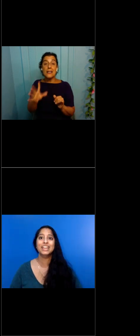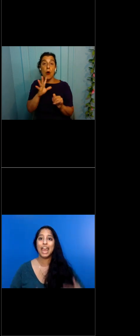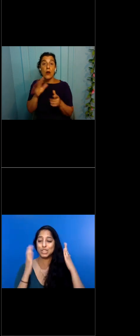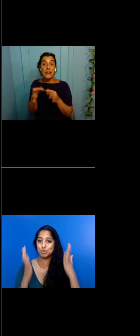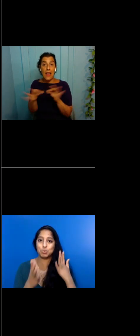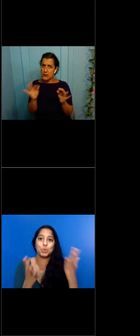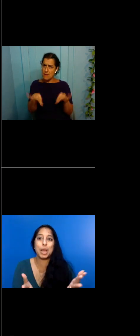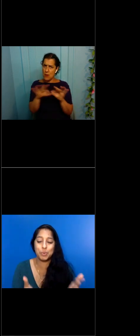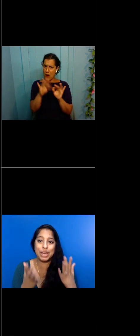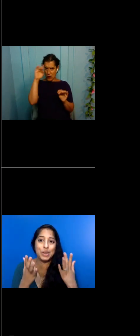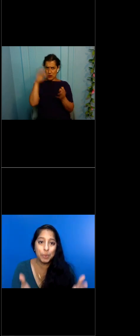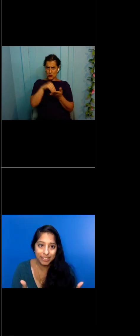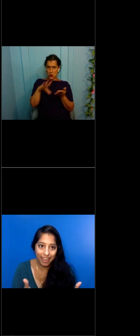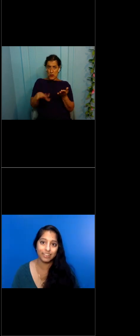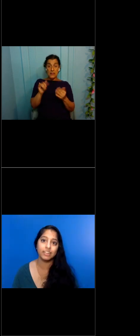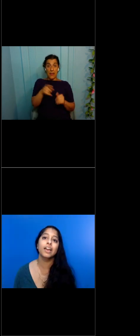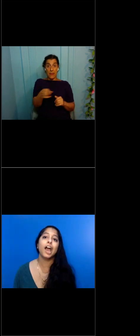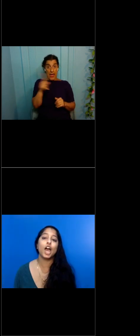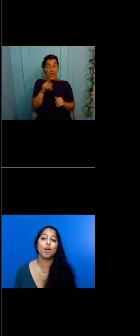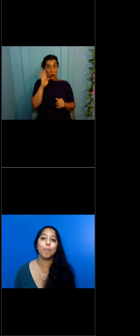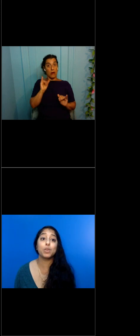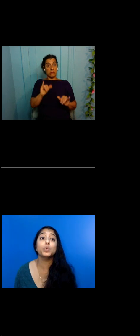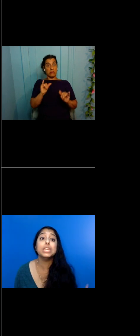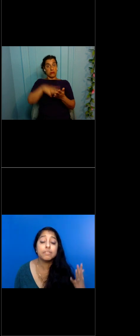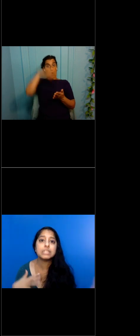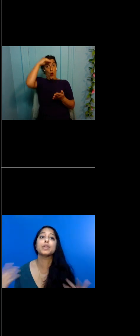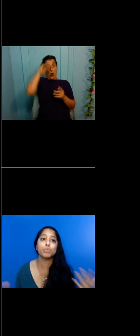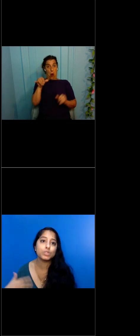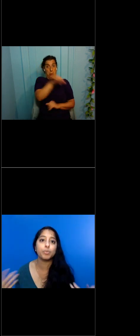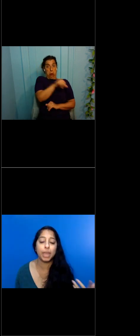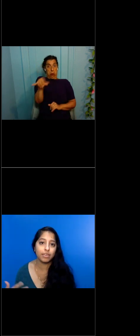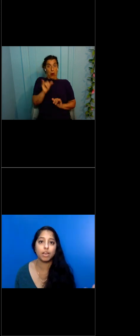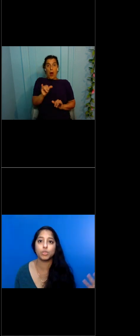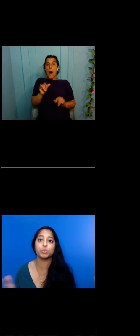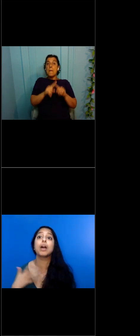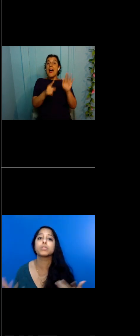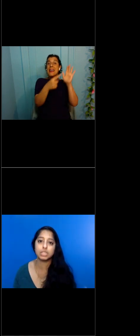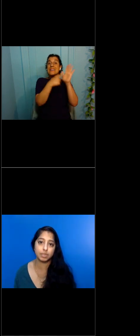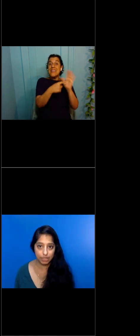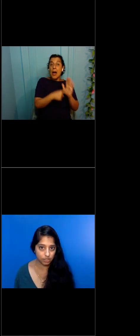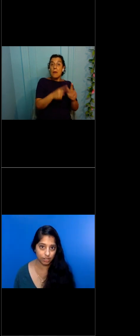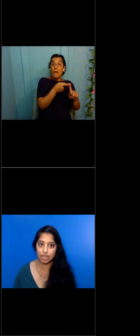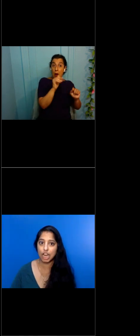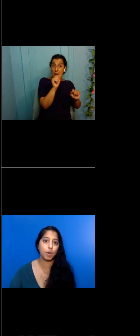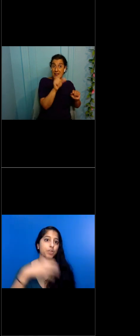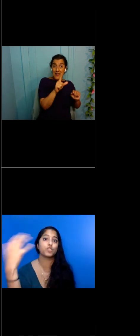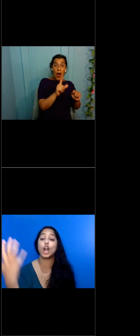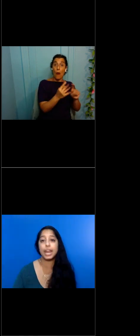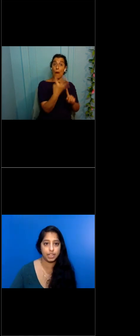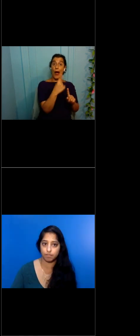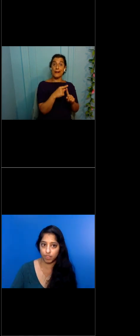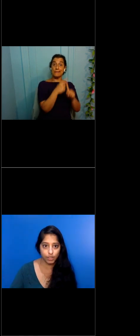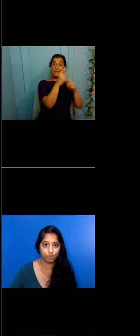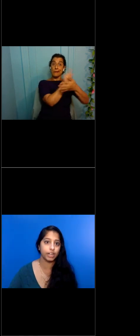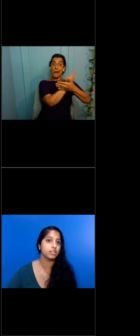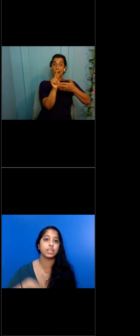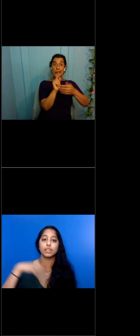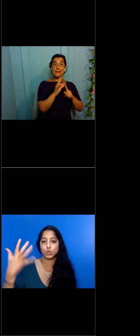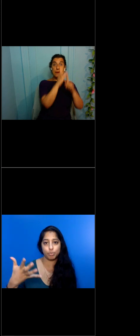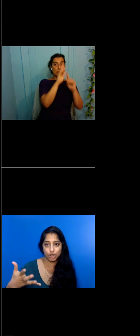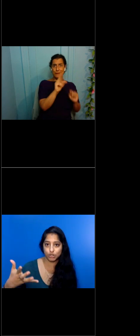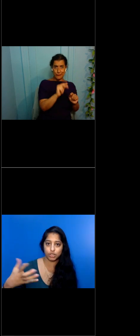know, and students will walk away knowing that, I weave examples from ASL throughout the semester to talk about a variety of things,